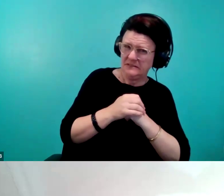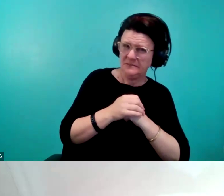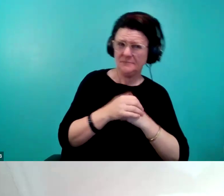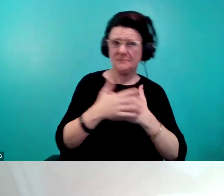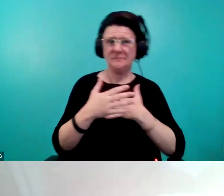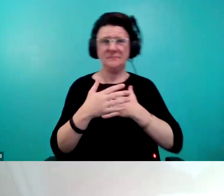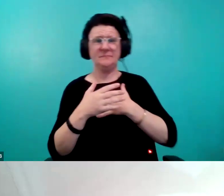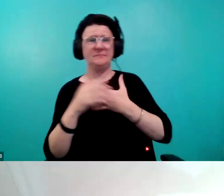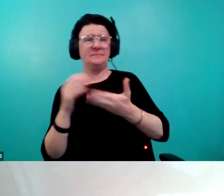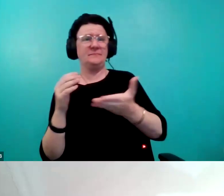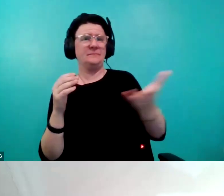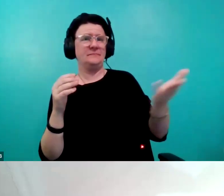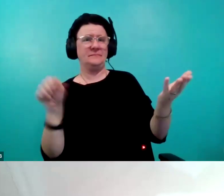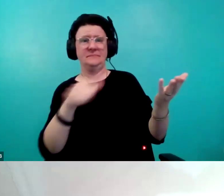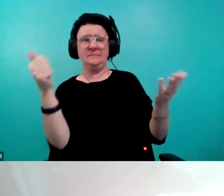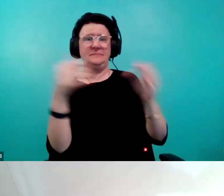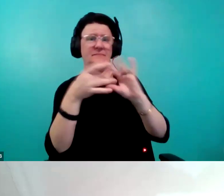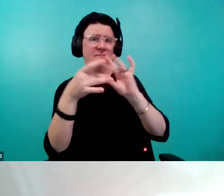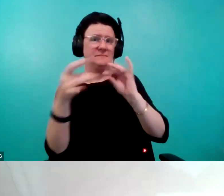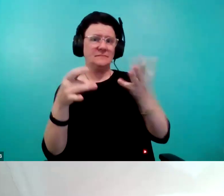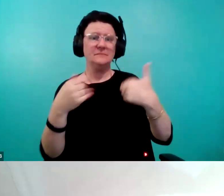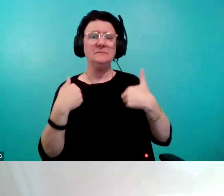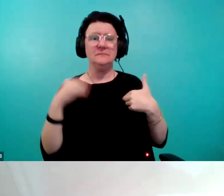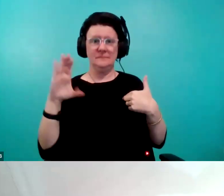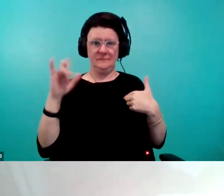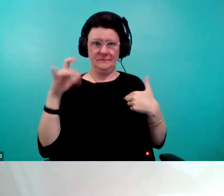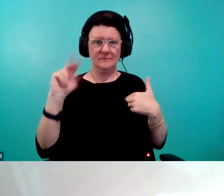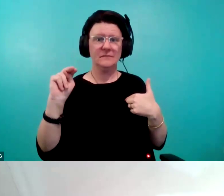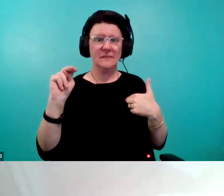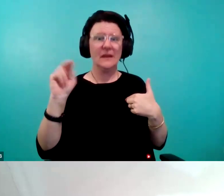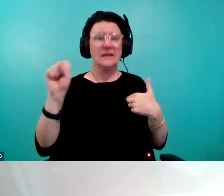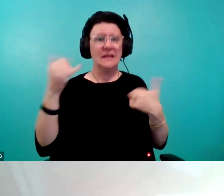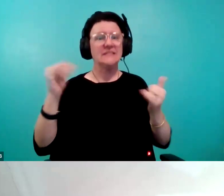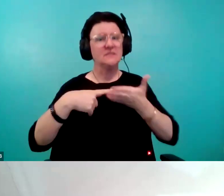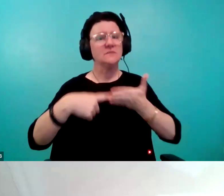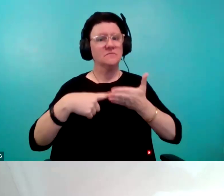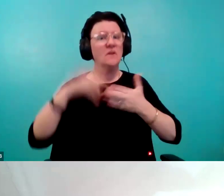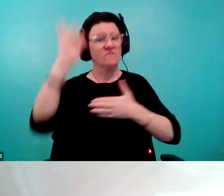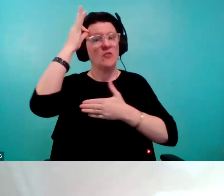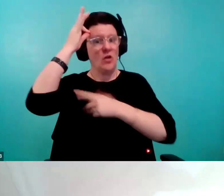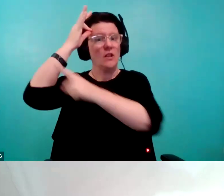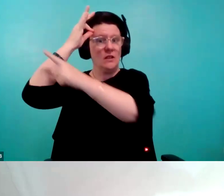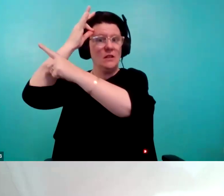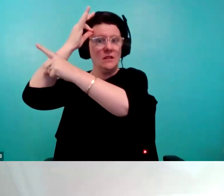I'll let anybody else that might want to chime in, but I can just let you know that there's a discussion about that at the federal level.